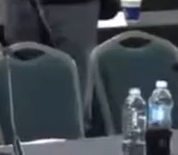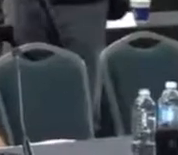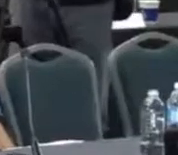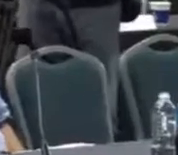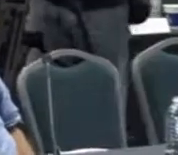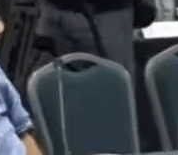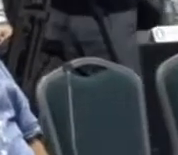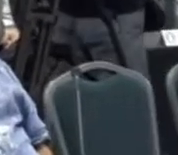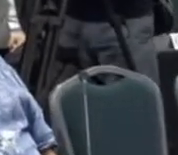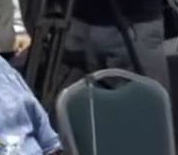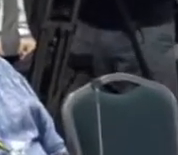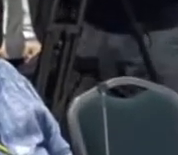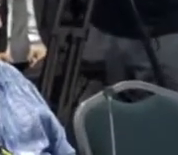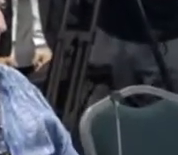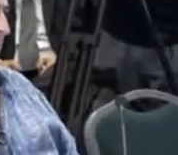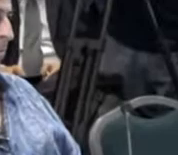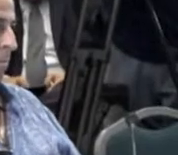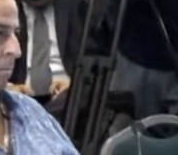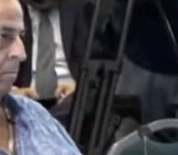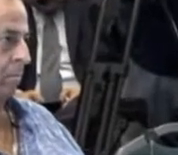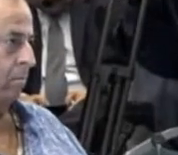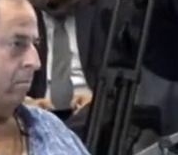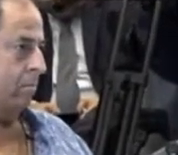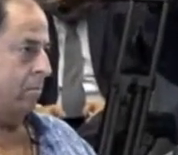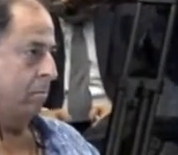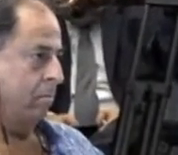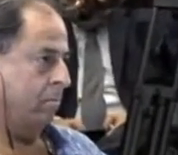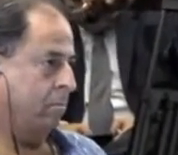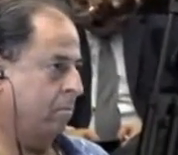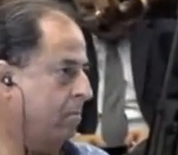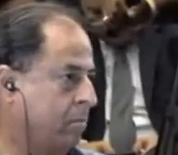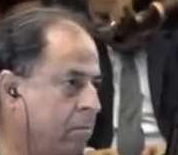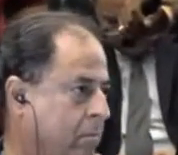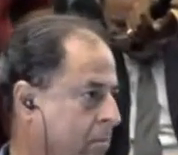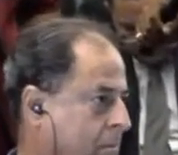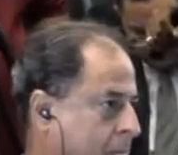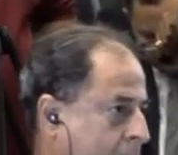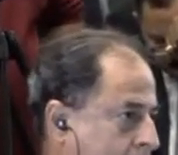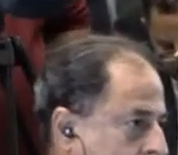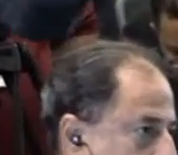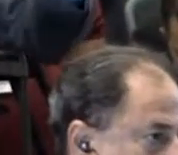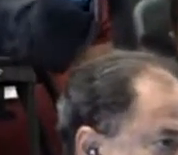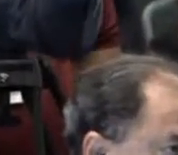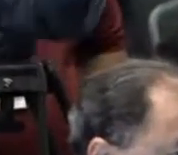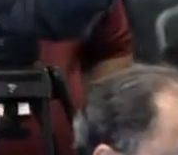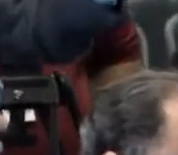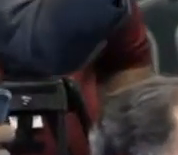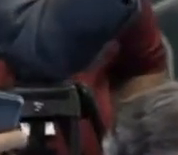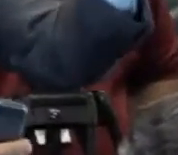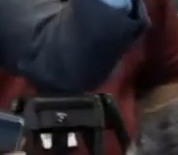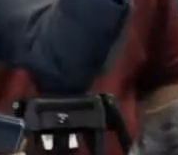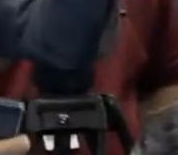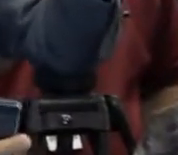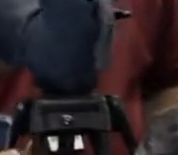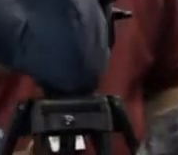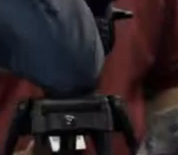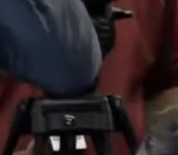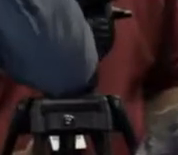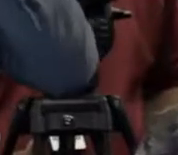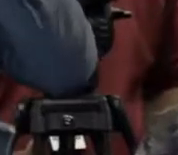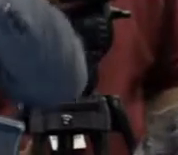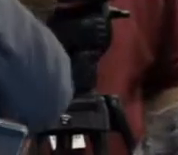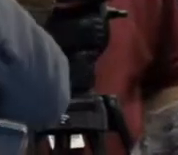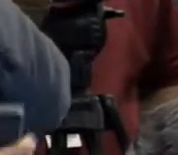But do you believe that this money needs to be disbursed or that you have cash flow to disburse? What money? The